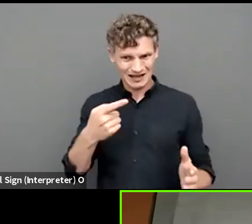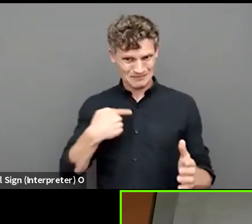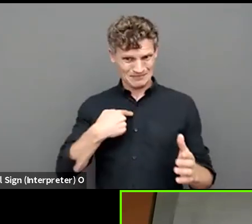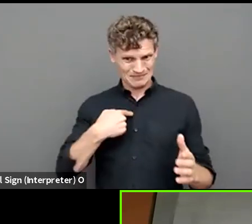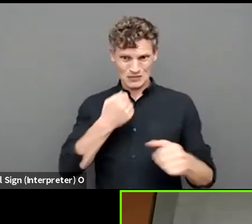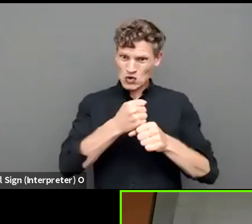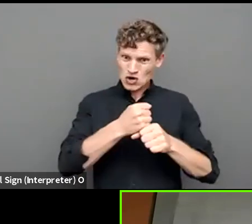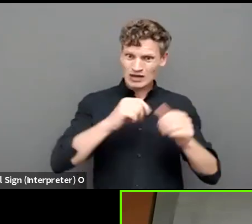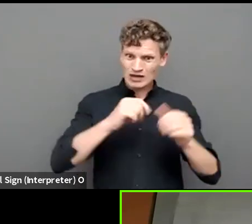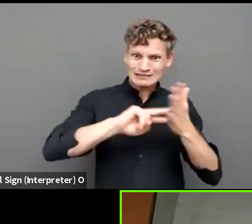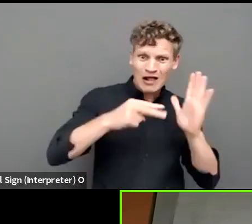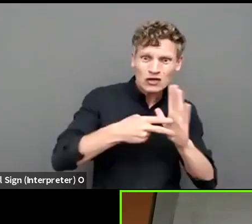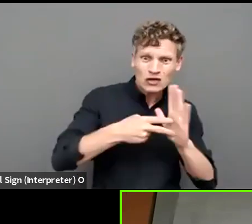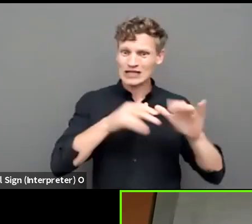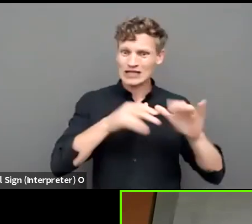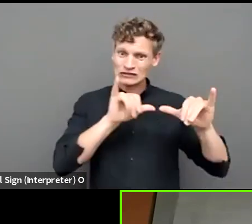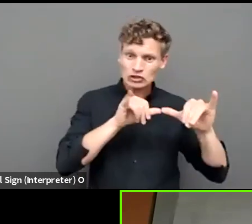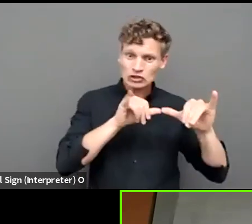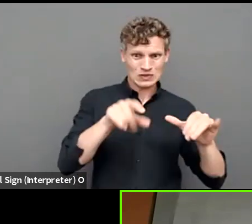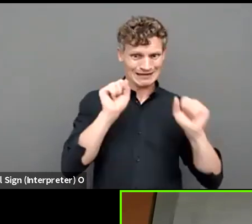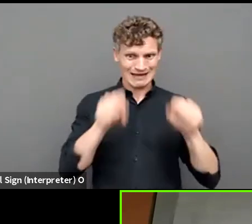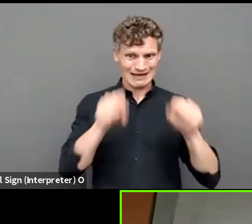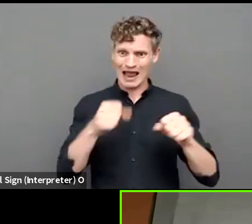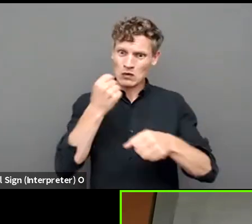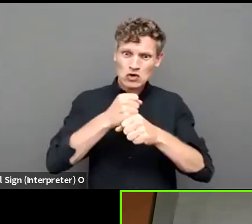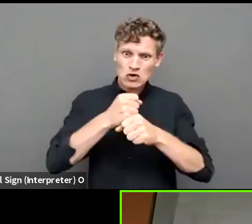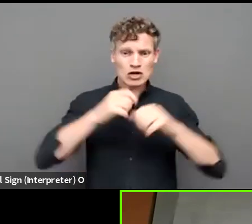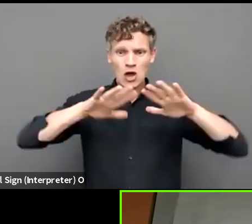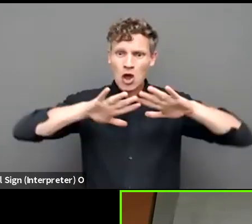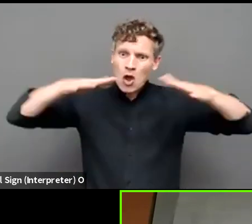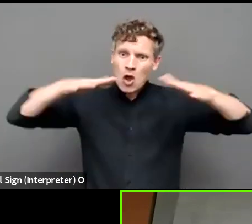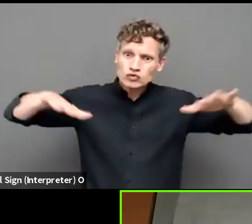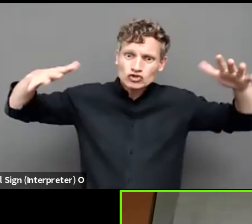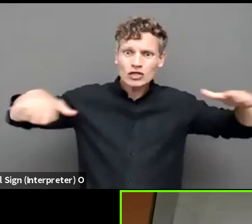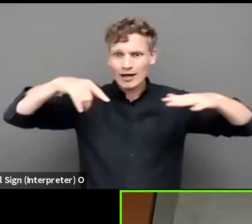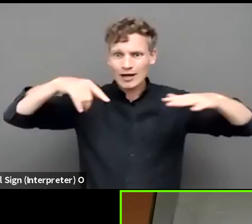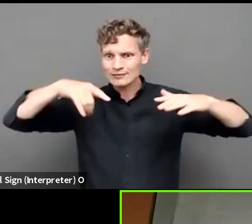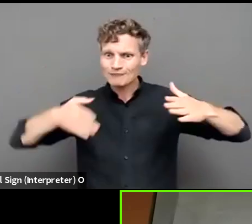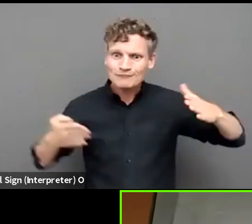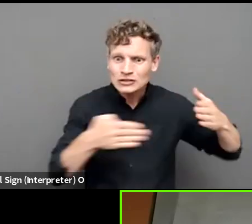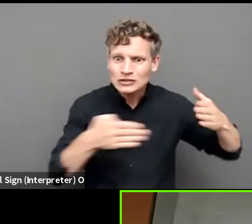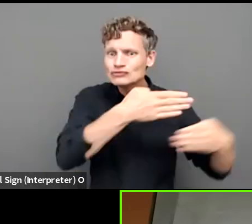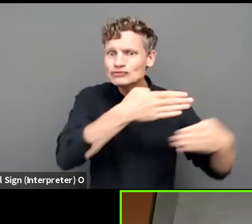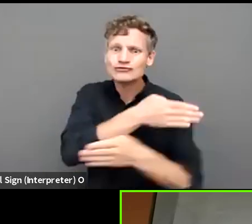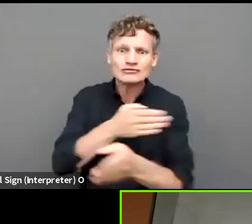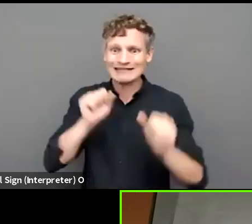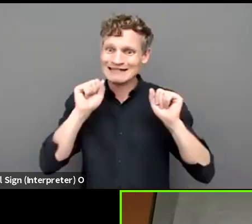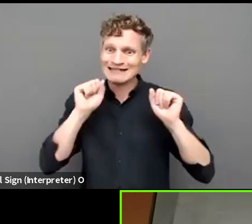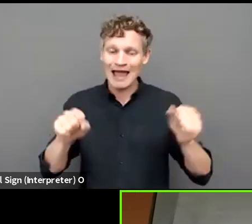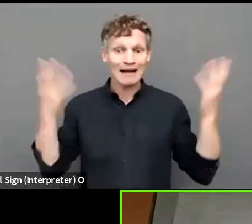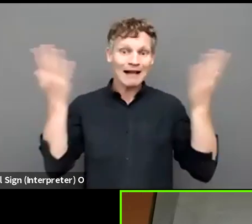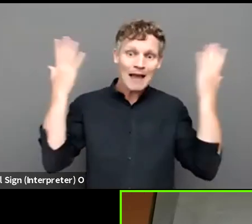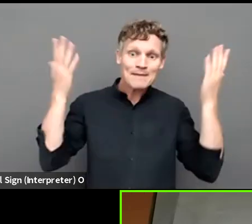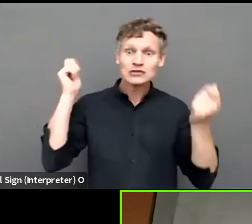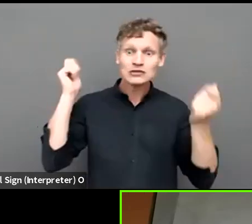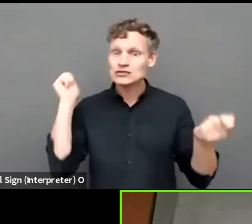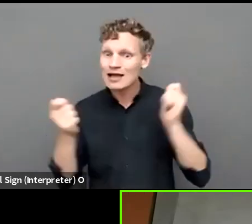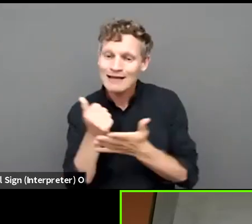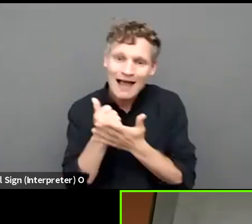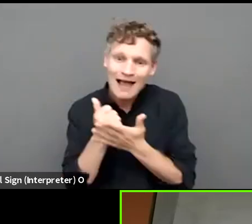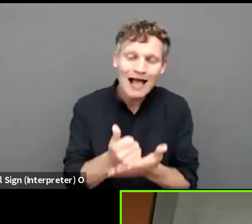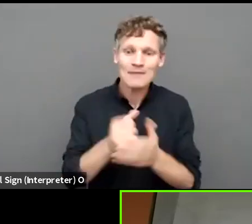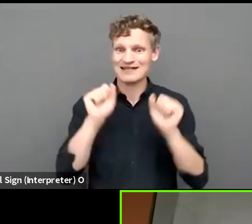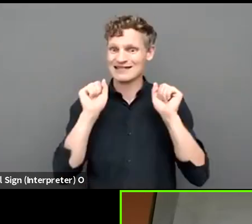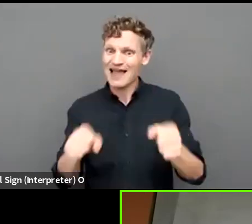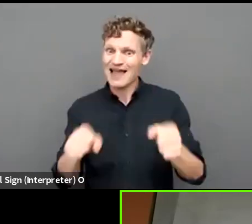climate, you can you can improve healthcare and systems for elderly and whatnot, and made it